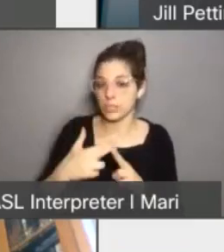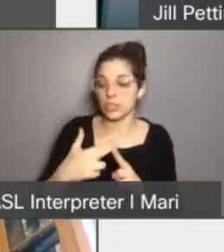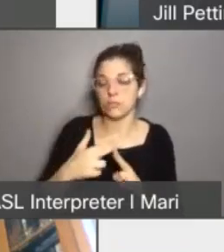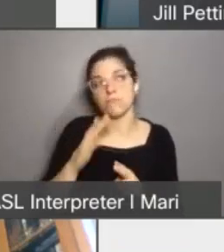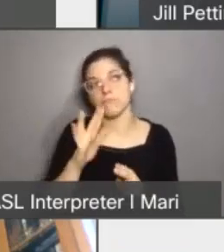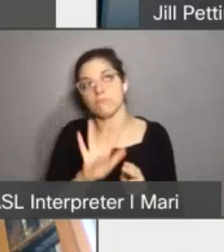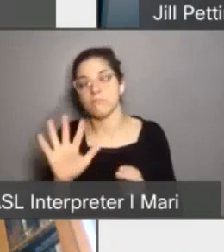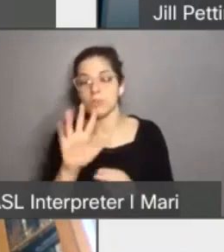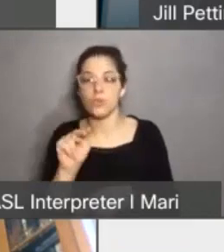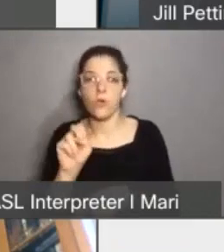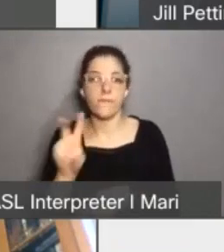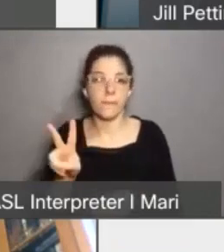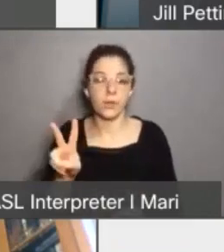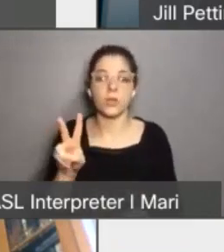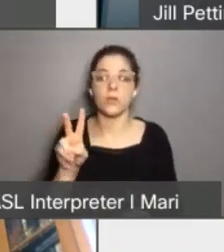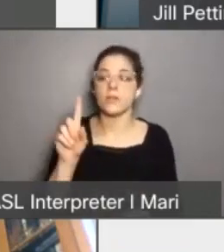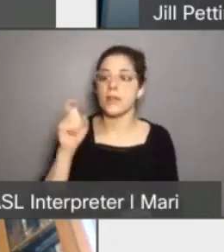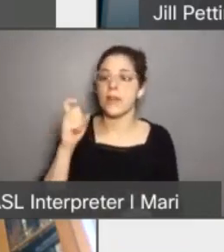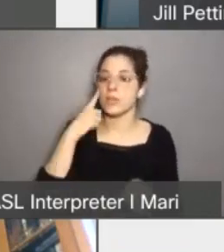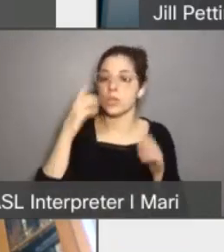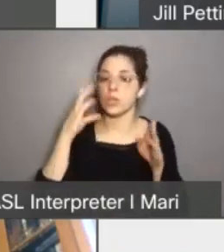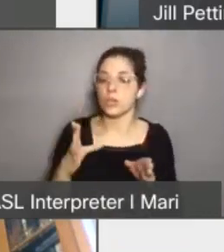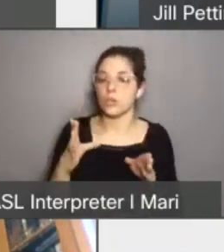around mid-November, the governor